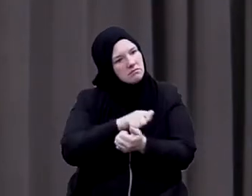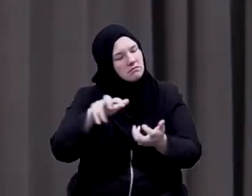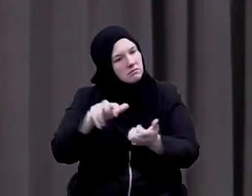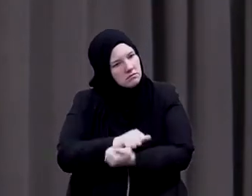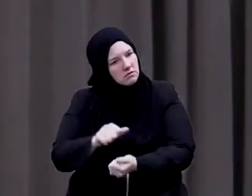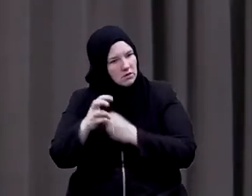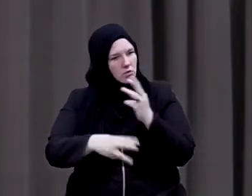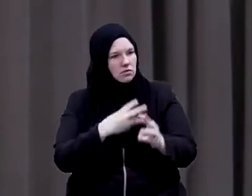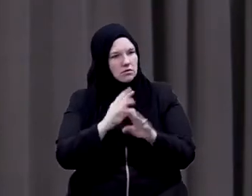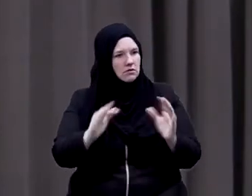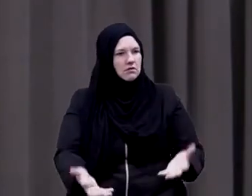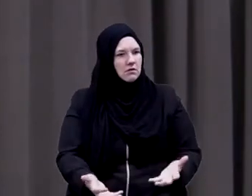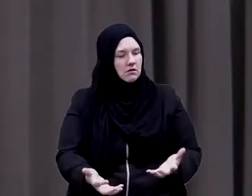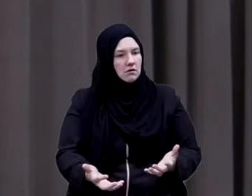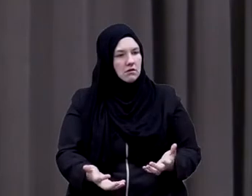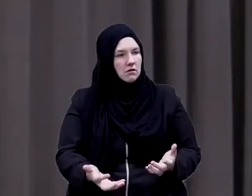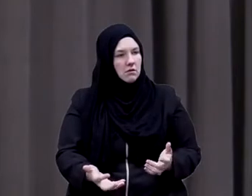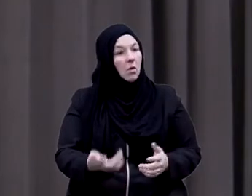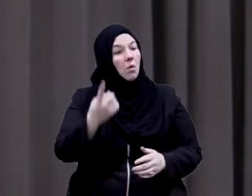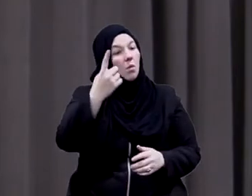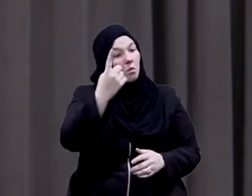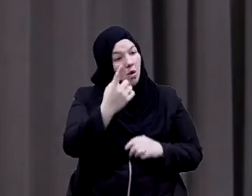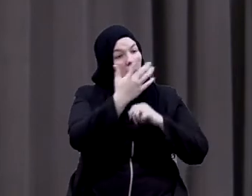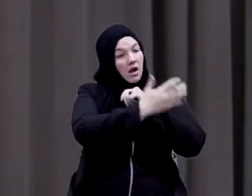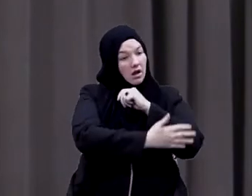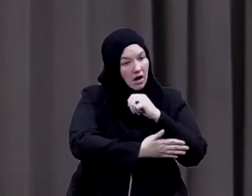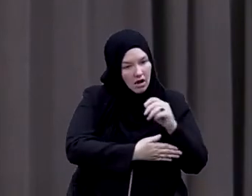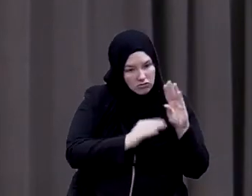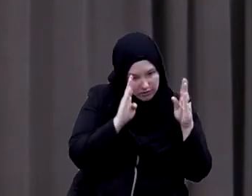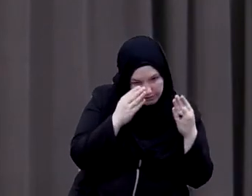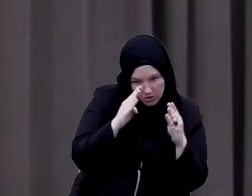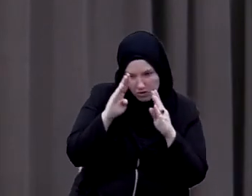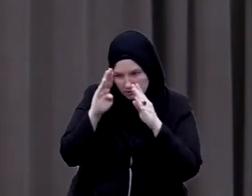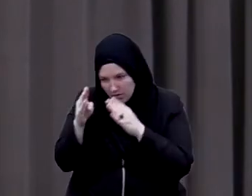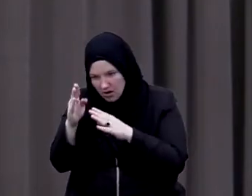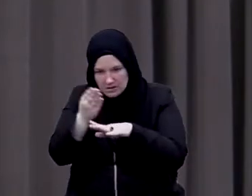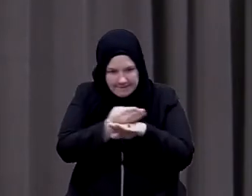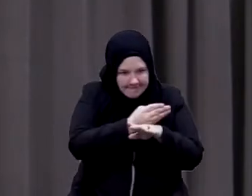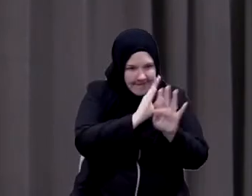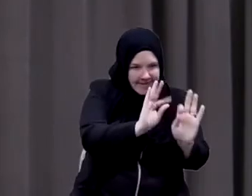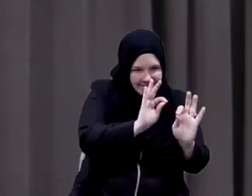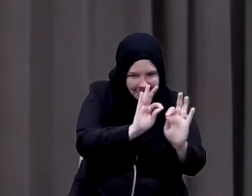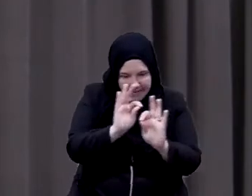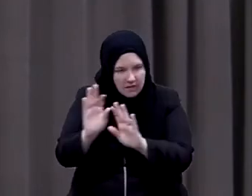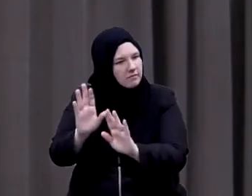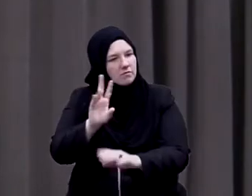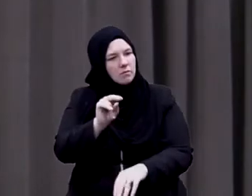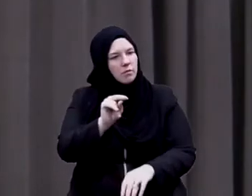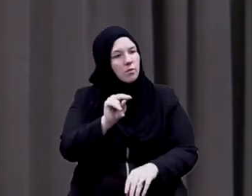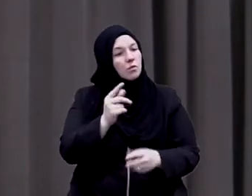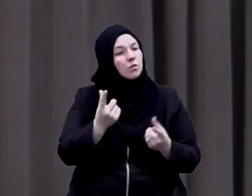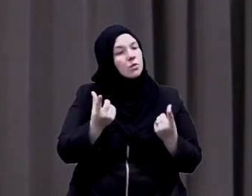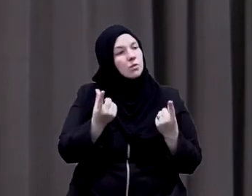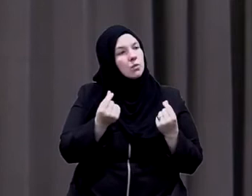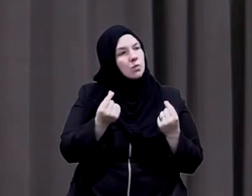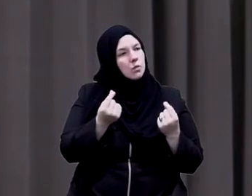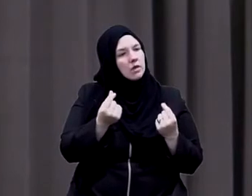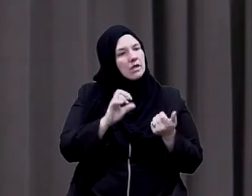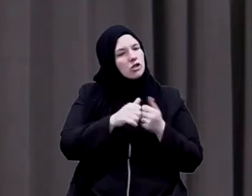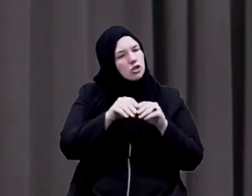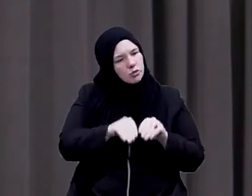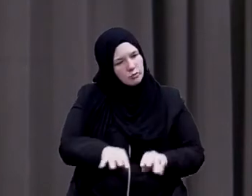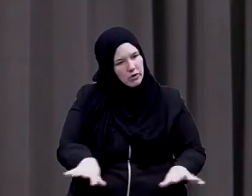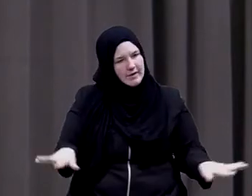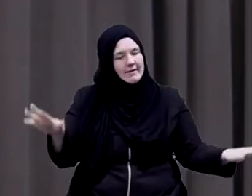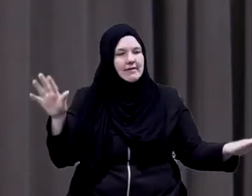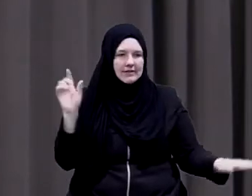don't have to treat the world one country at a time. All what we need to do is to spread